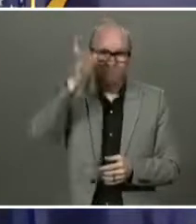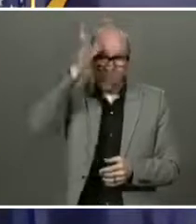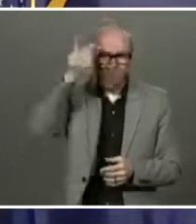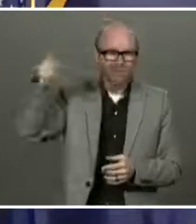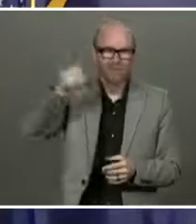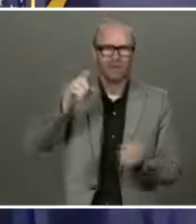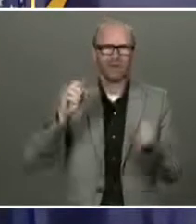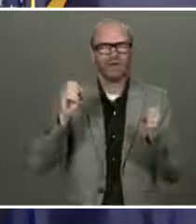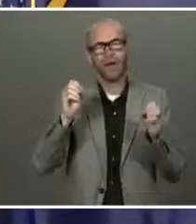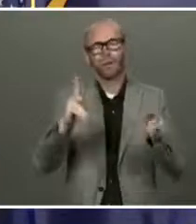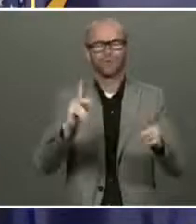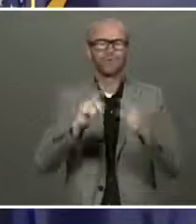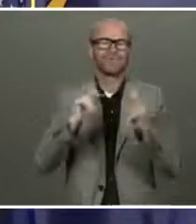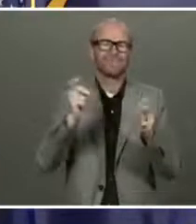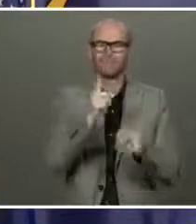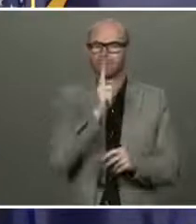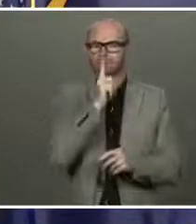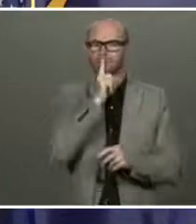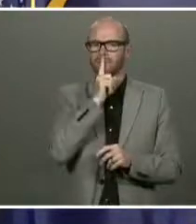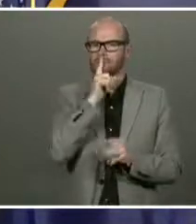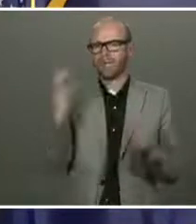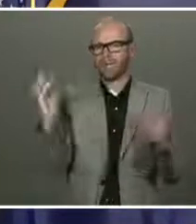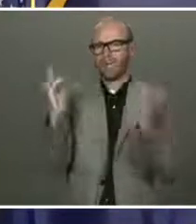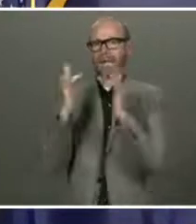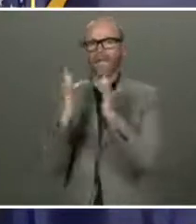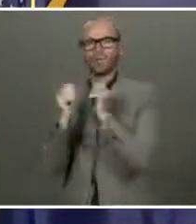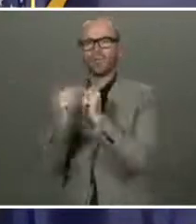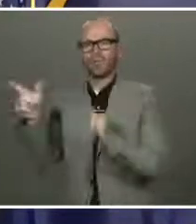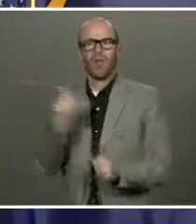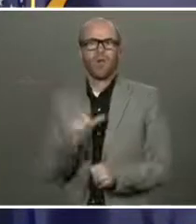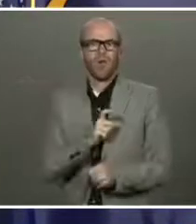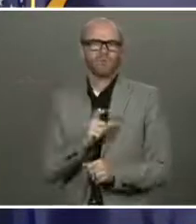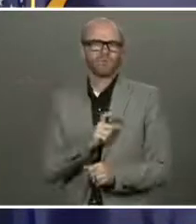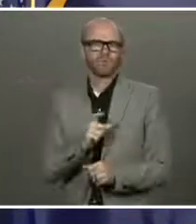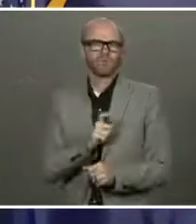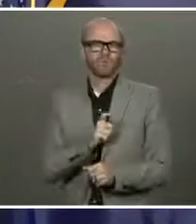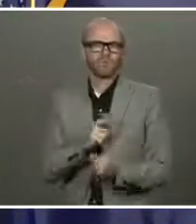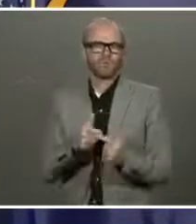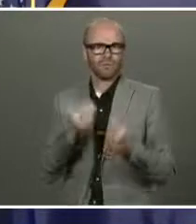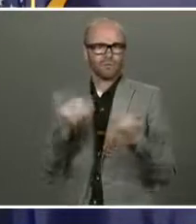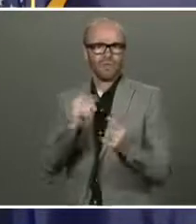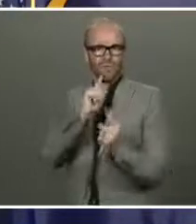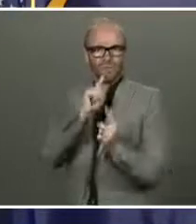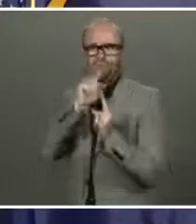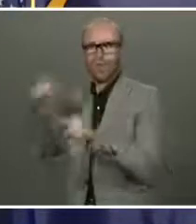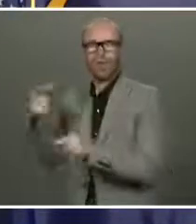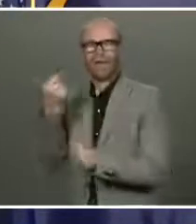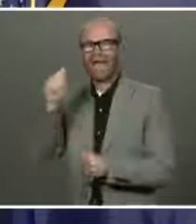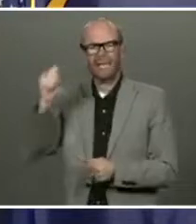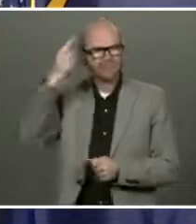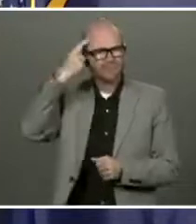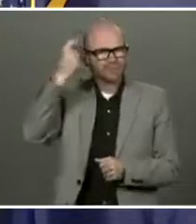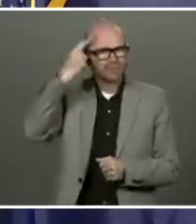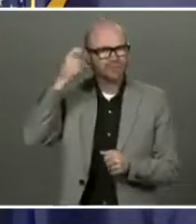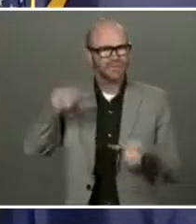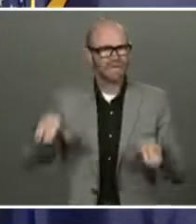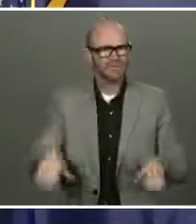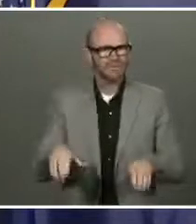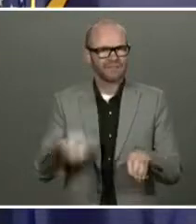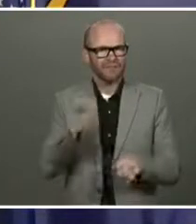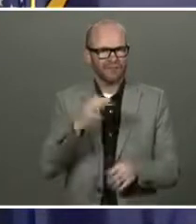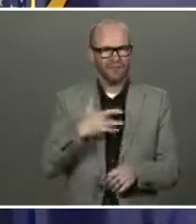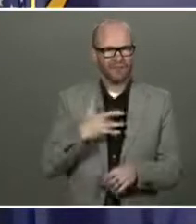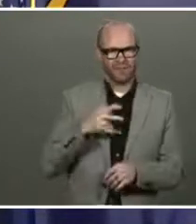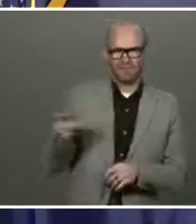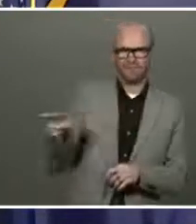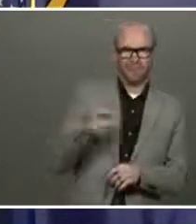ability anonymously to connect with law enforcement to report any type of suspicious activity that may be out there, any type